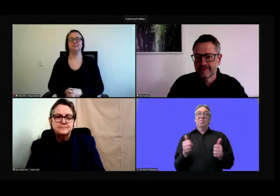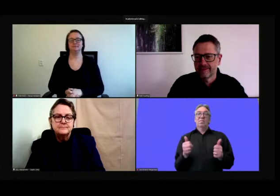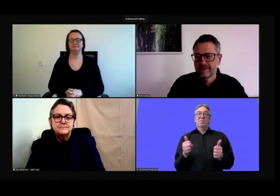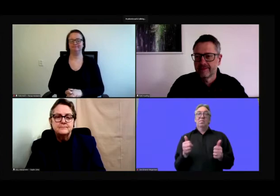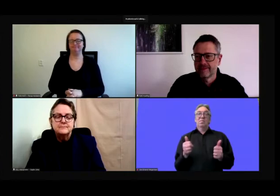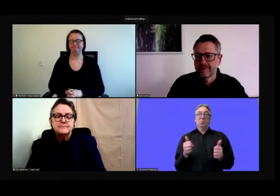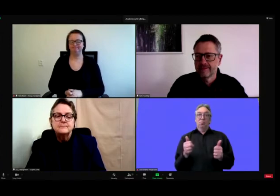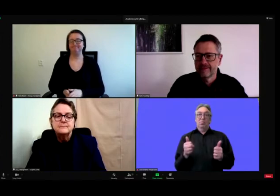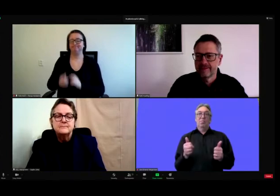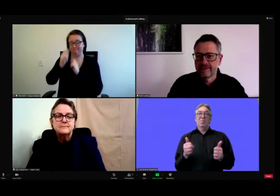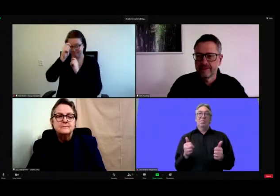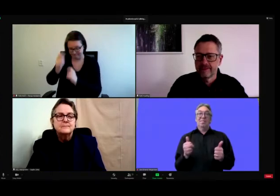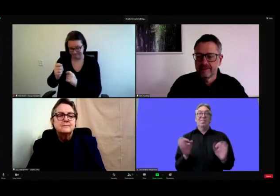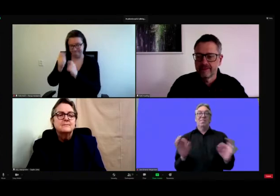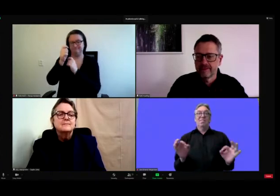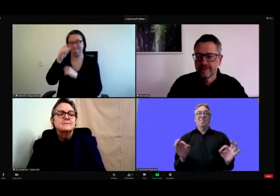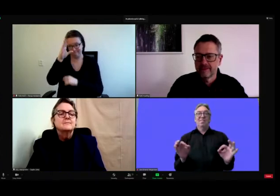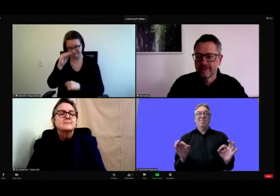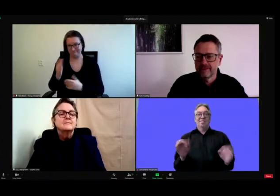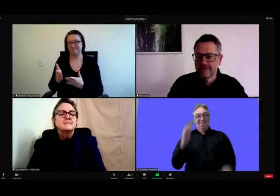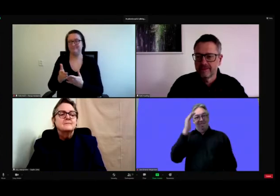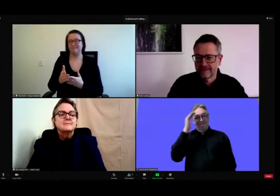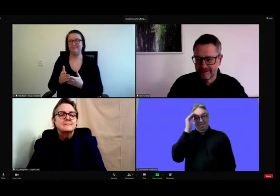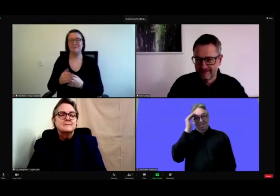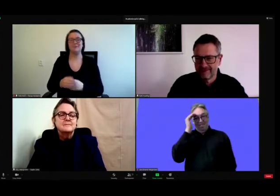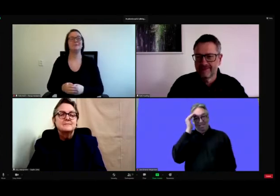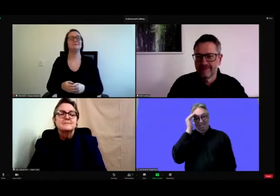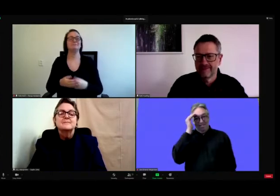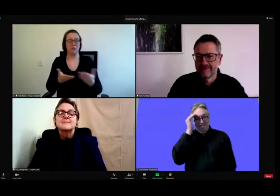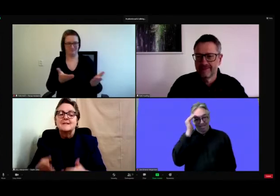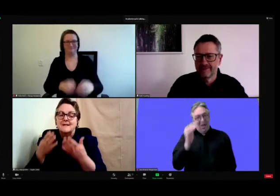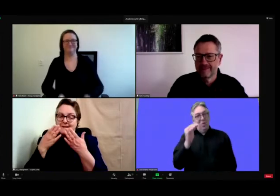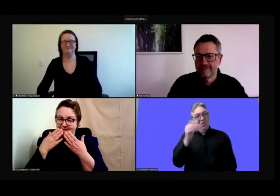Honored sir, thank you for your compliments.